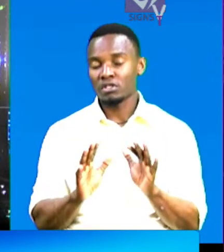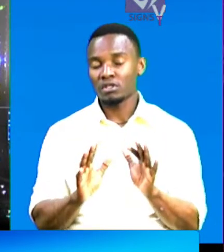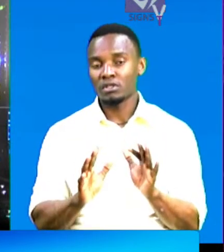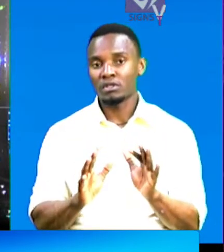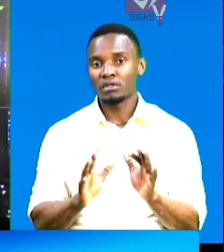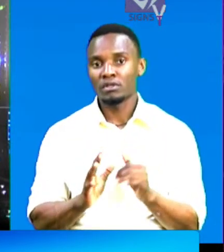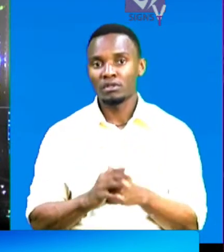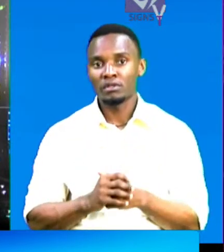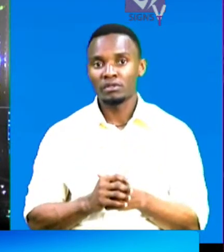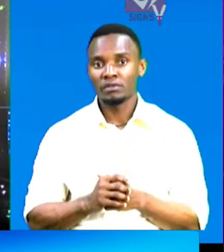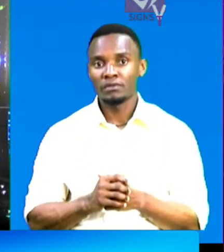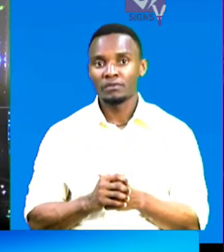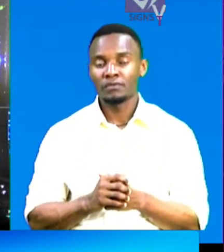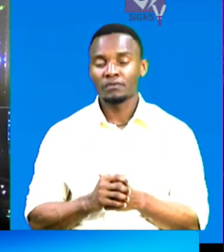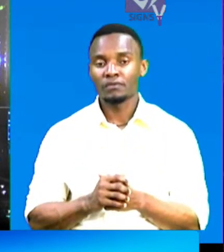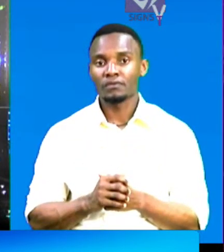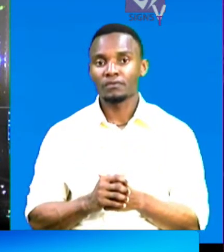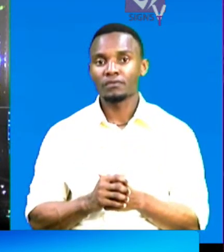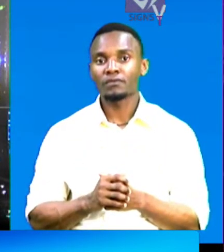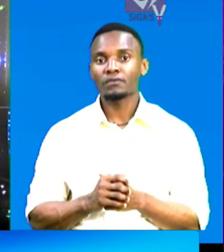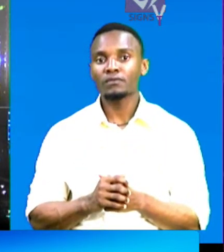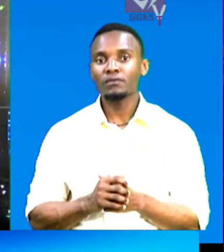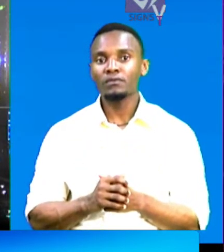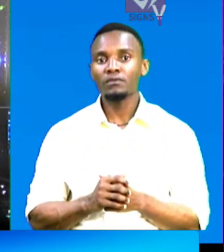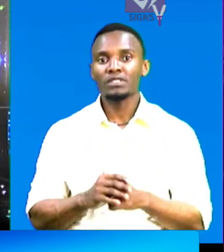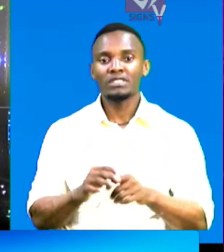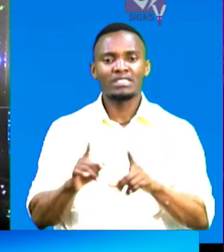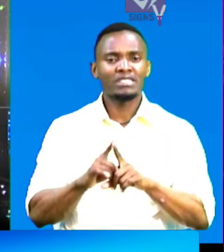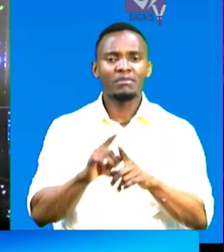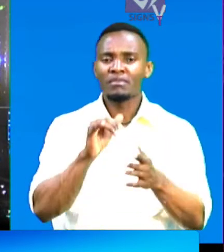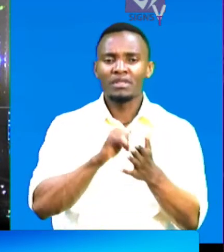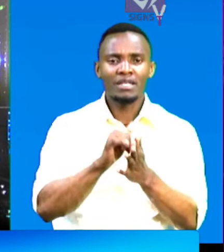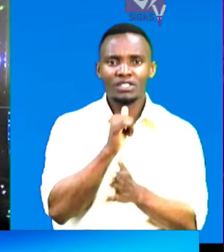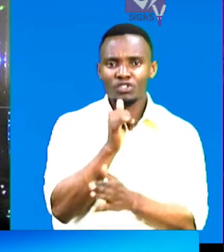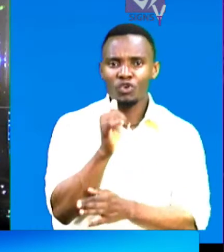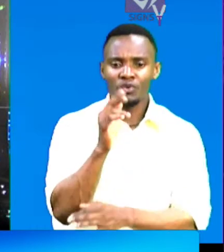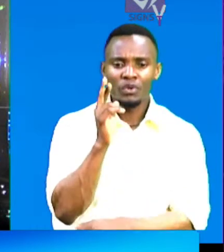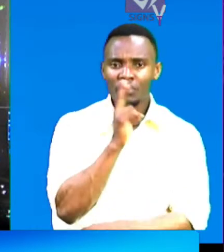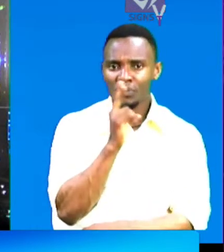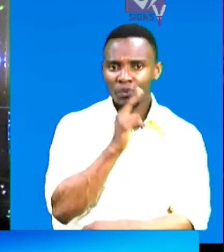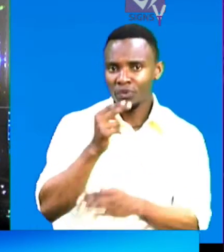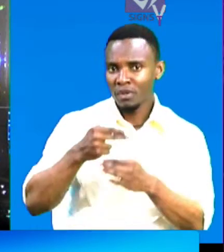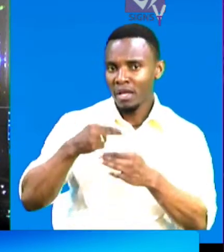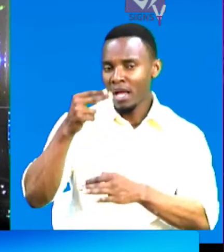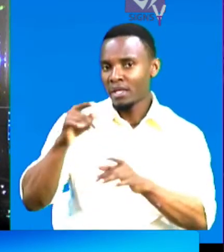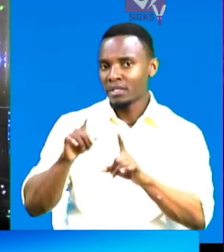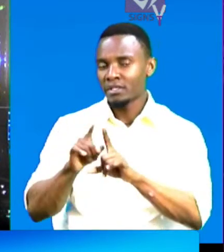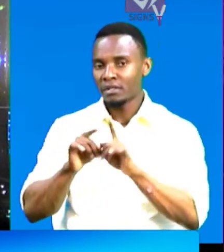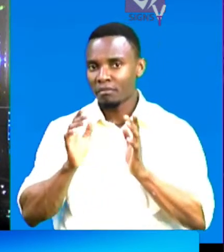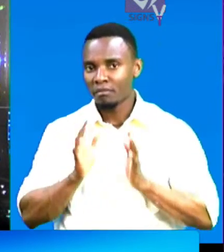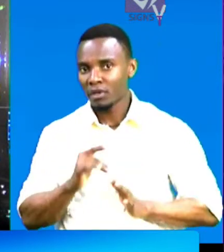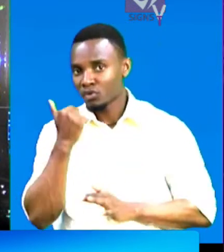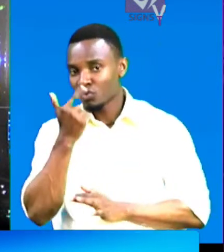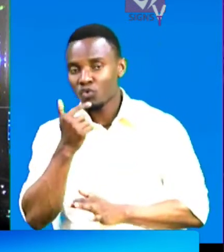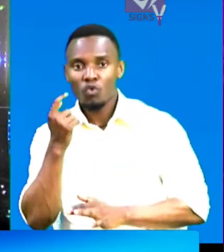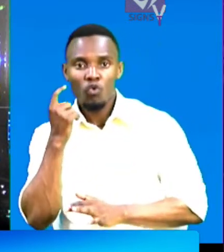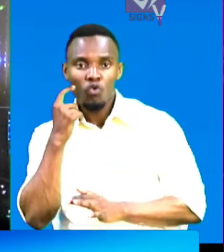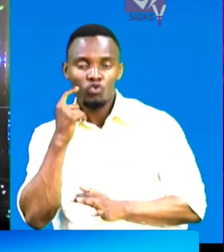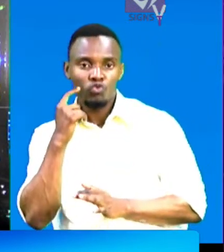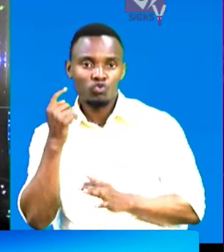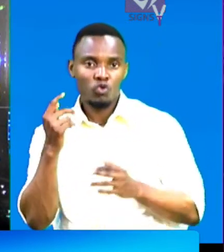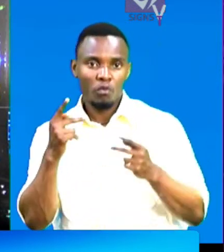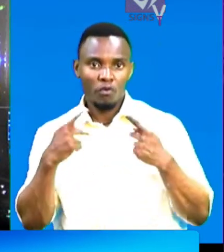disappear, and that's not risky compared to the one who has a physical shop.